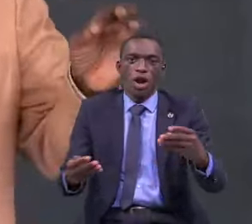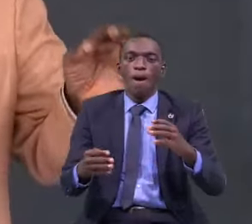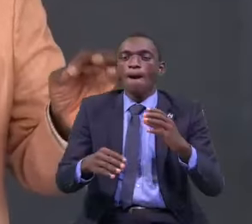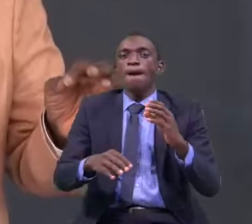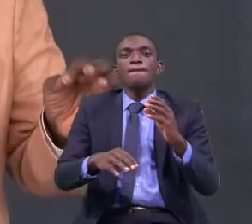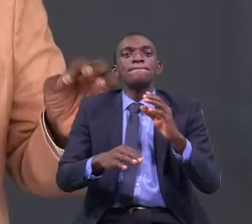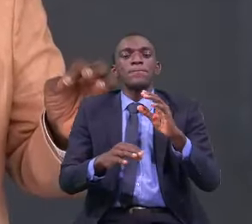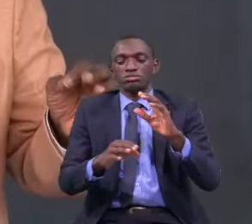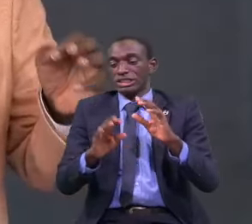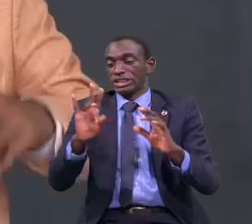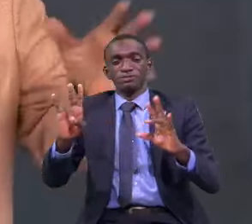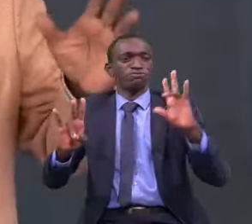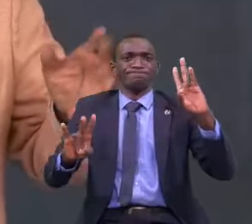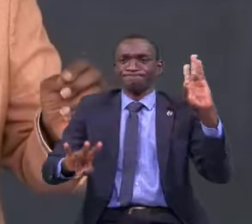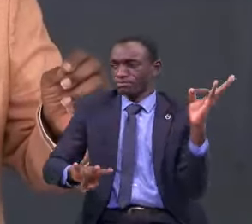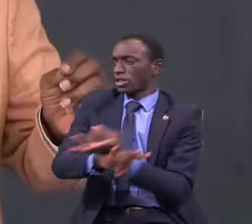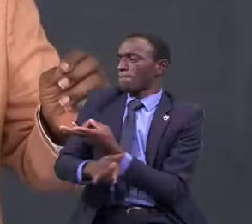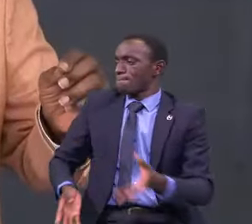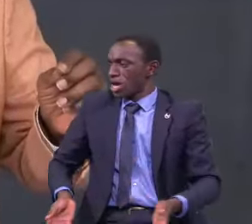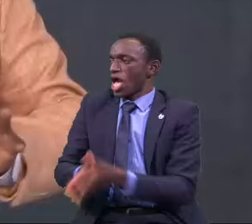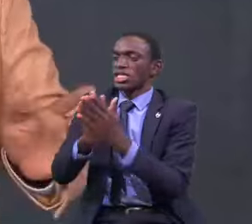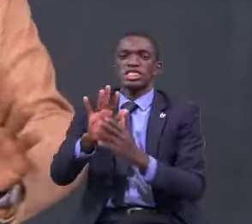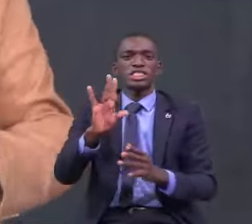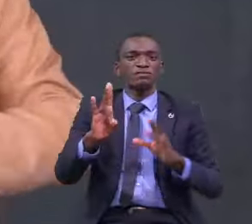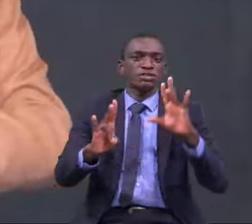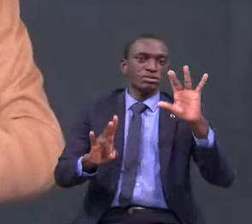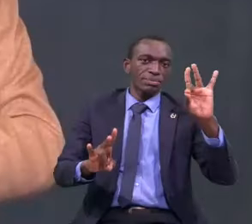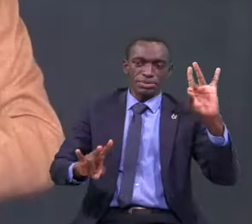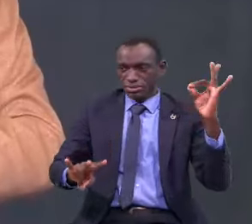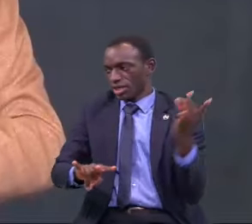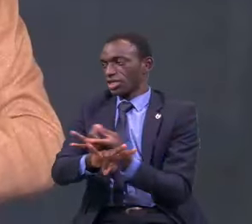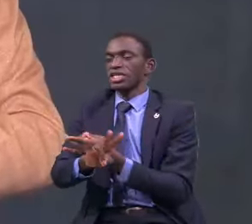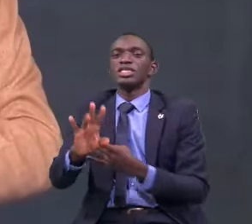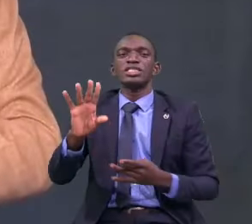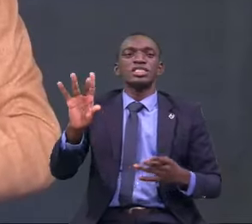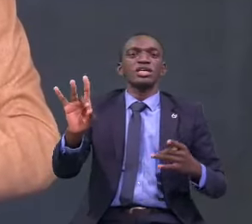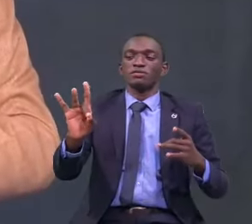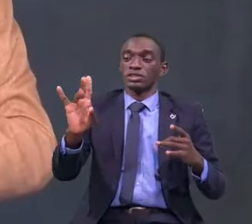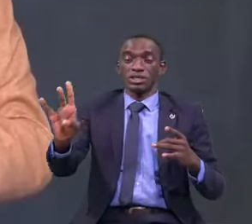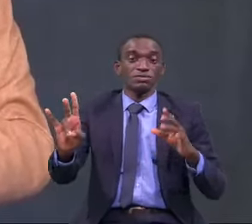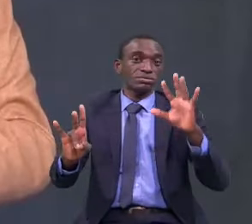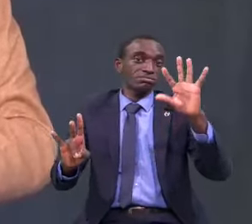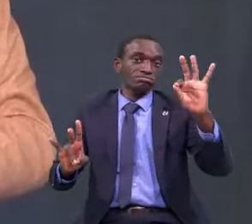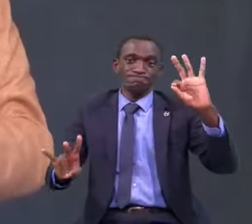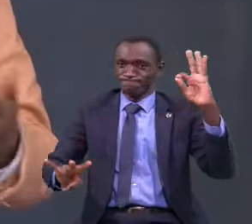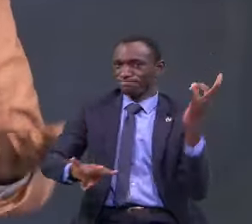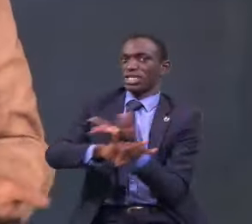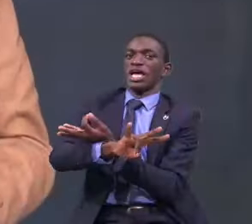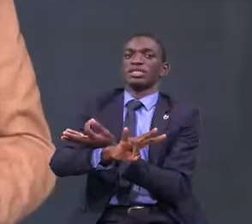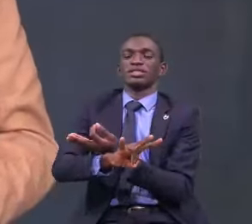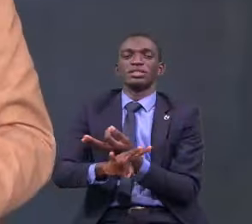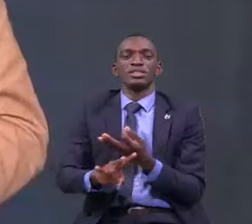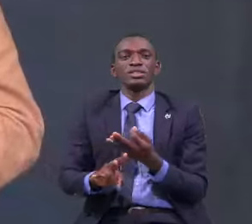7 times 7. 7 times 8. 7 times 9. And some of them I